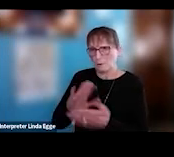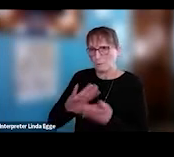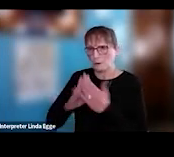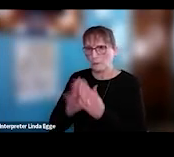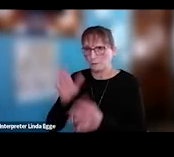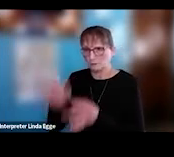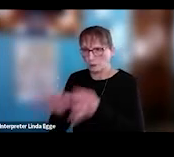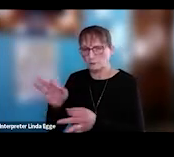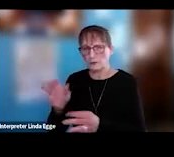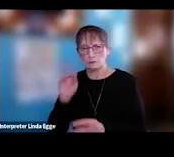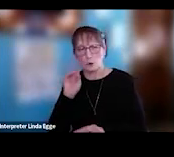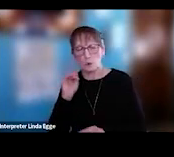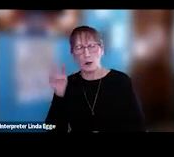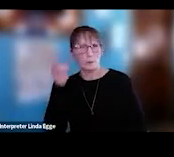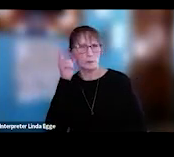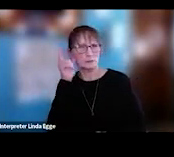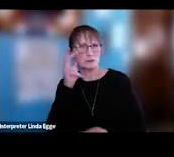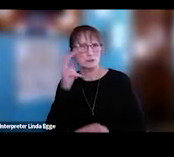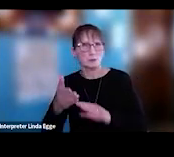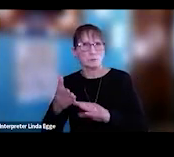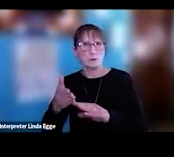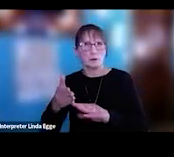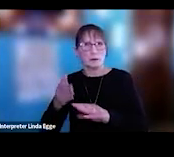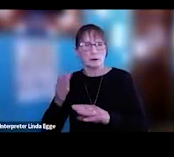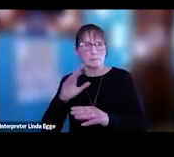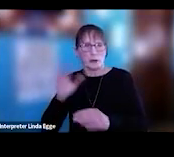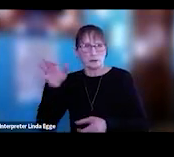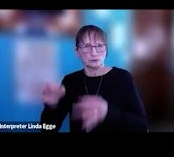some of my fellow judges, that when you have